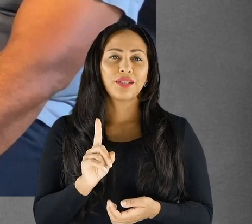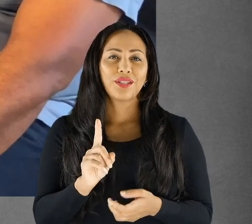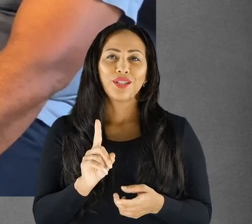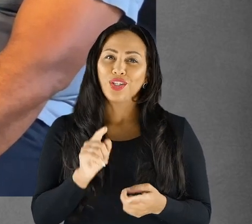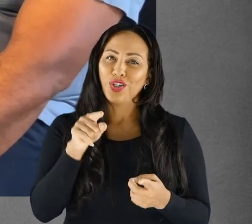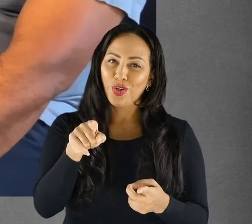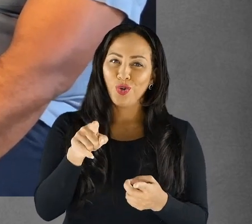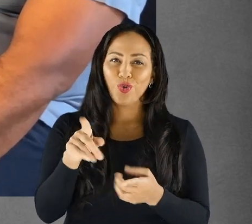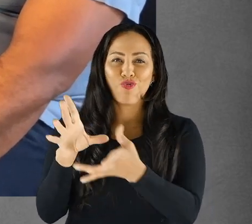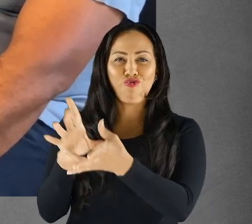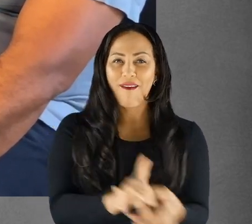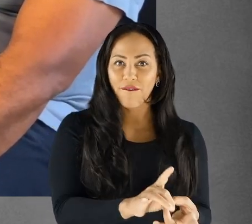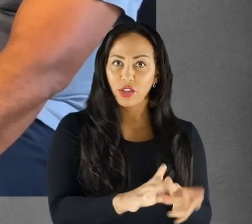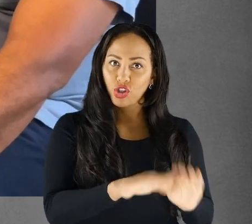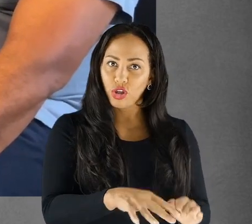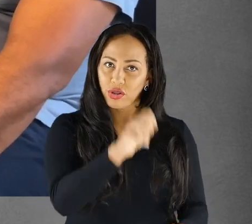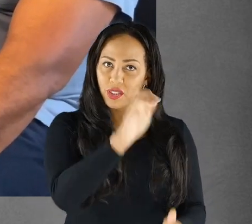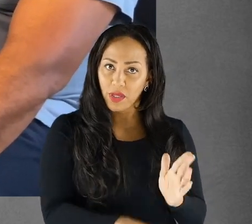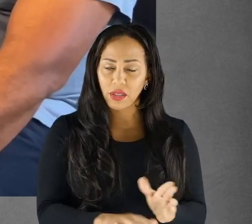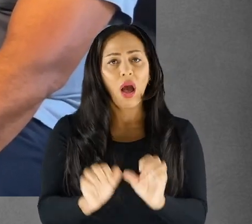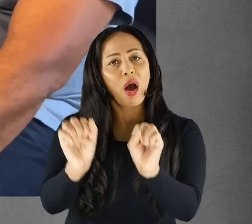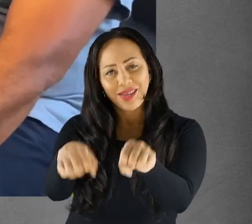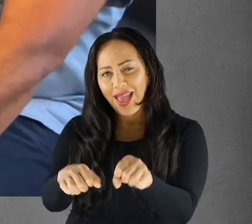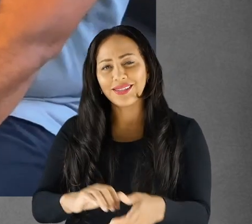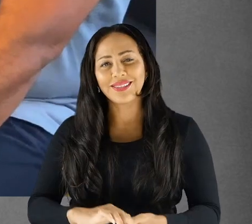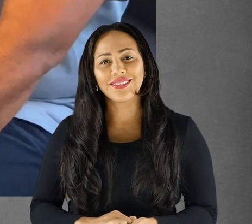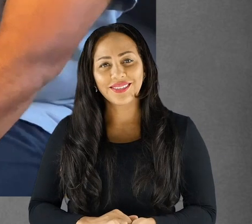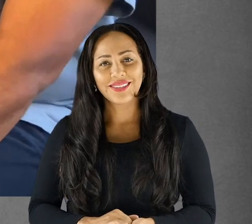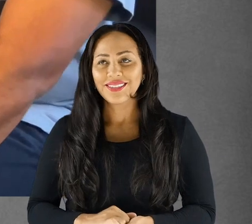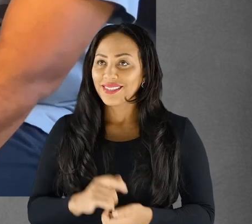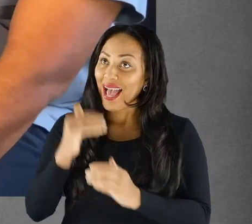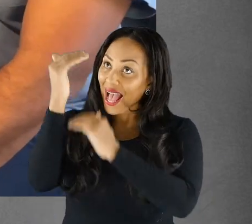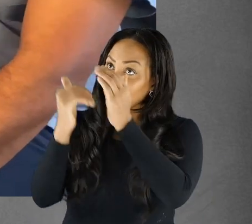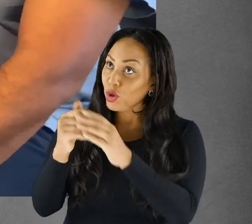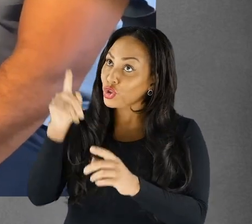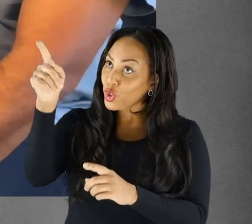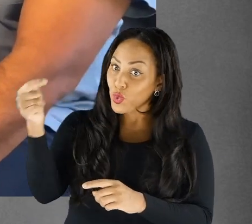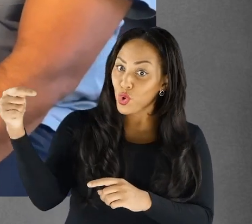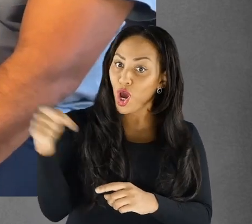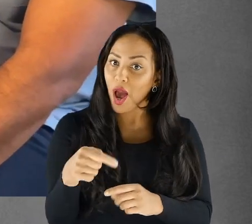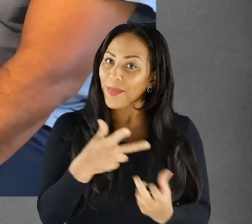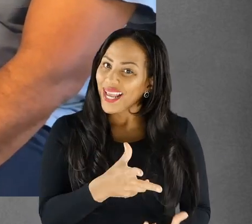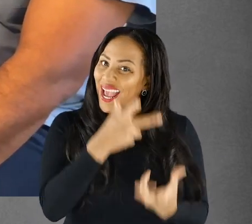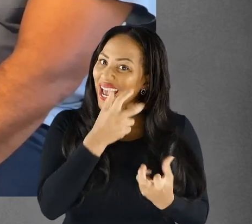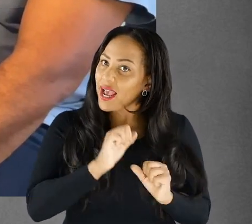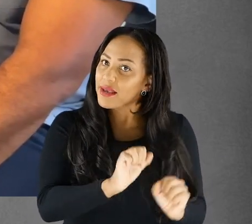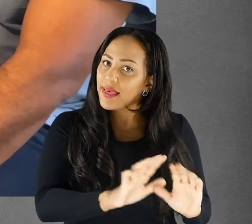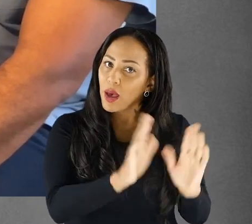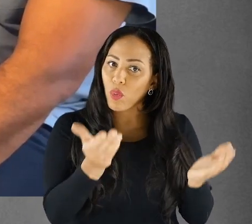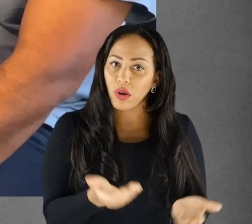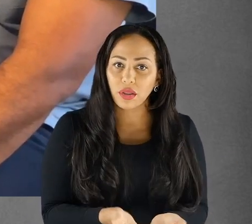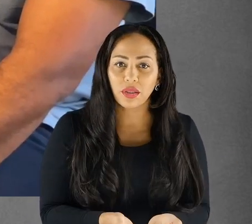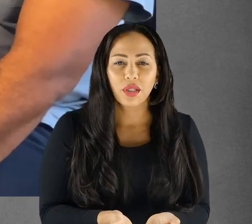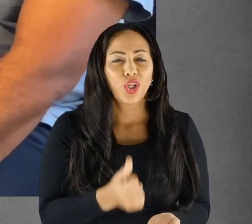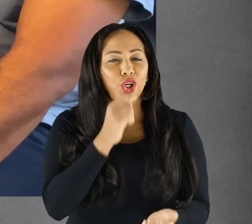was multi-layered. But it was. But it was referencing children's experiences. Yes, it was saying. Saying it's